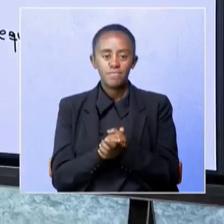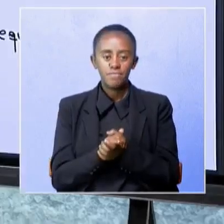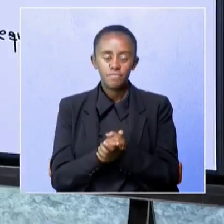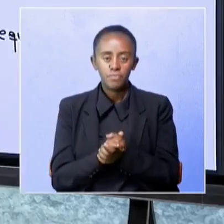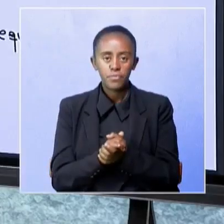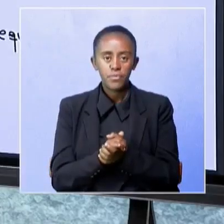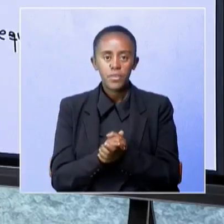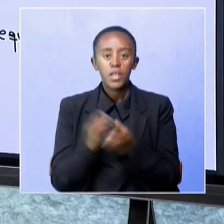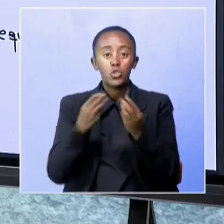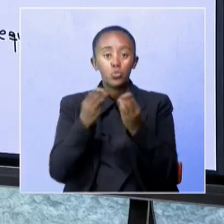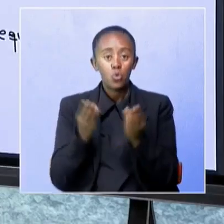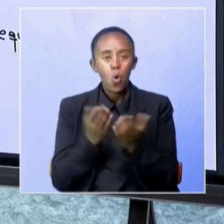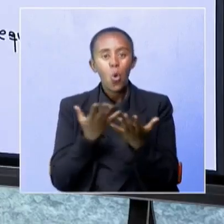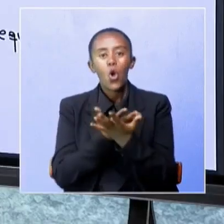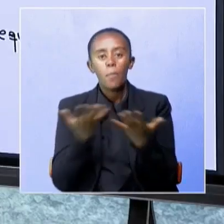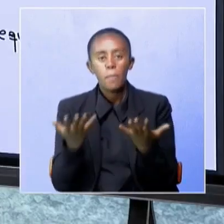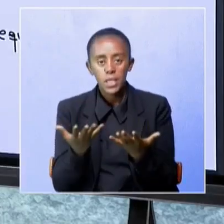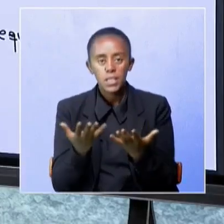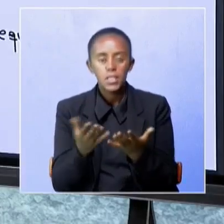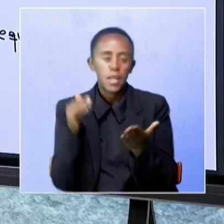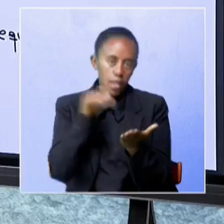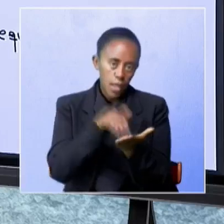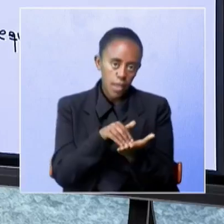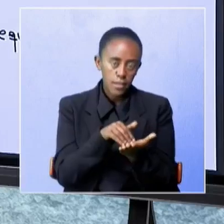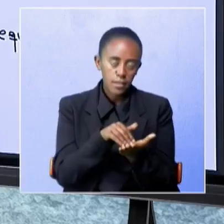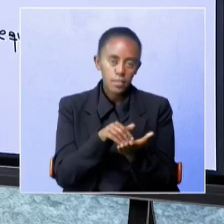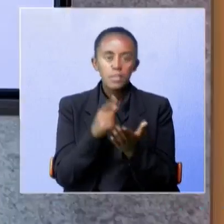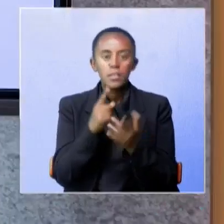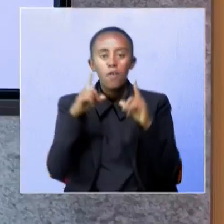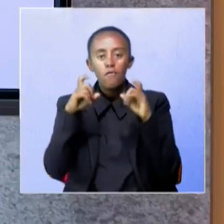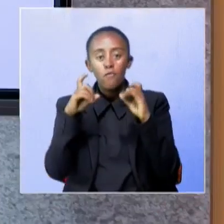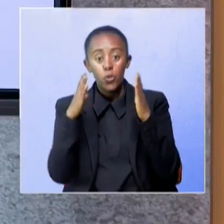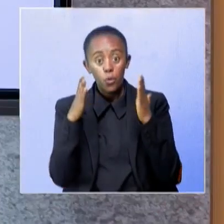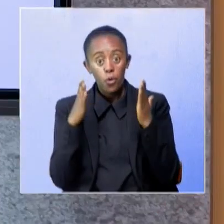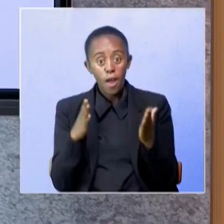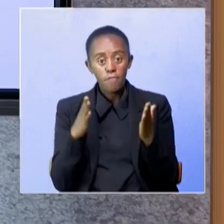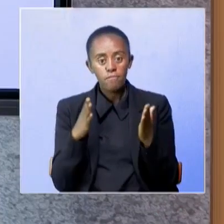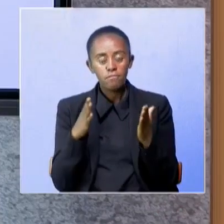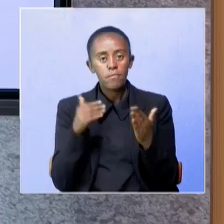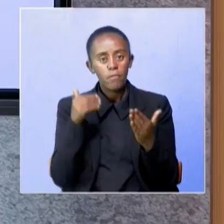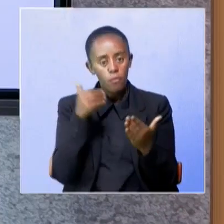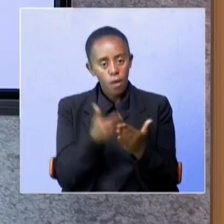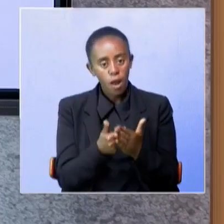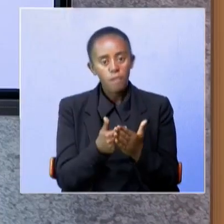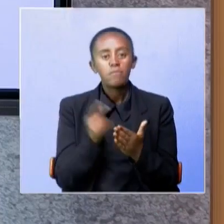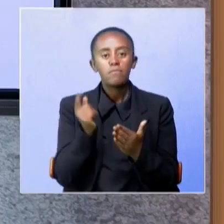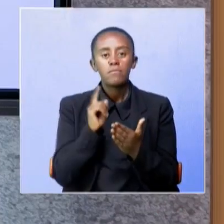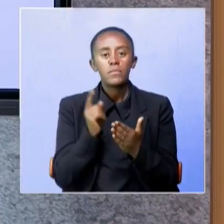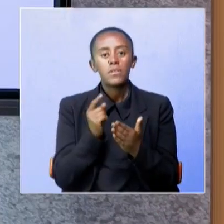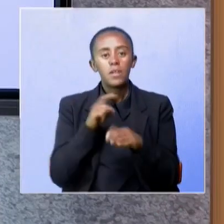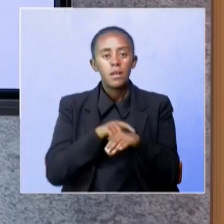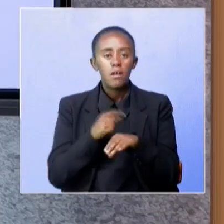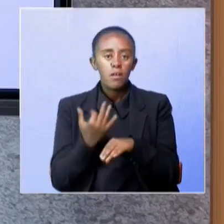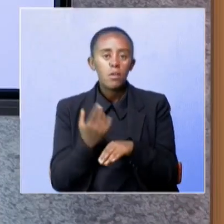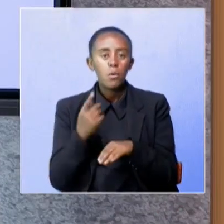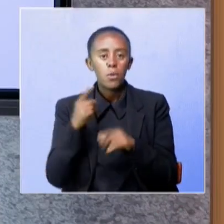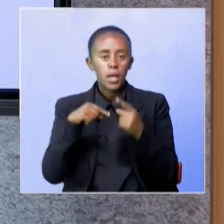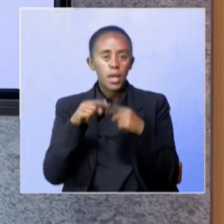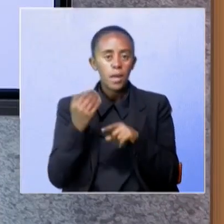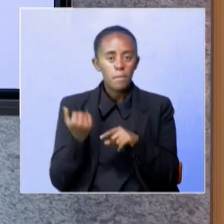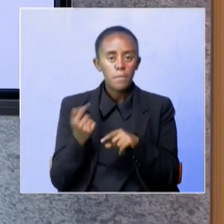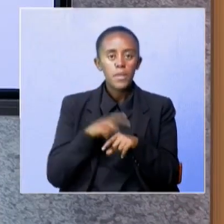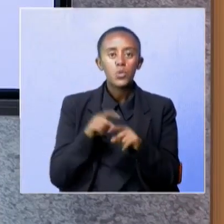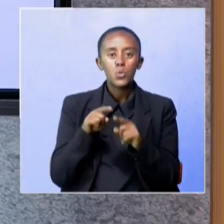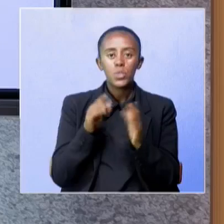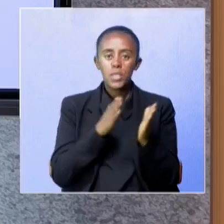The studio equipments. Again, the photographer arrived what? Early or came early to